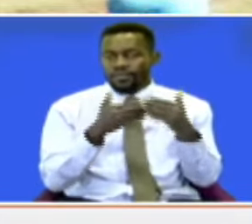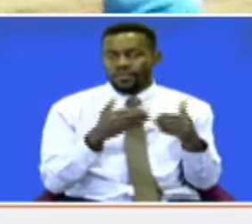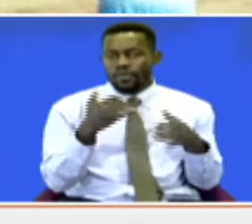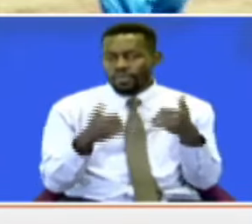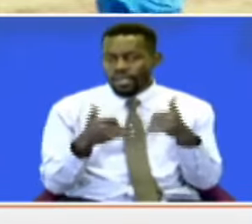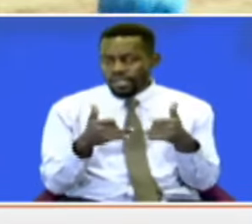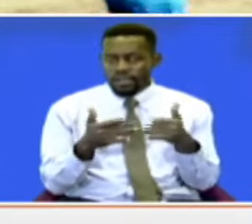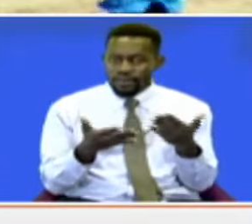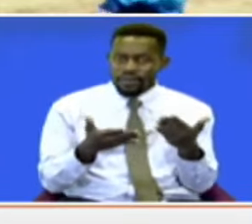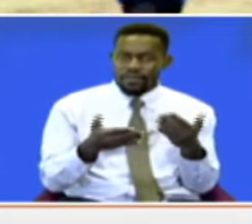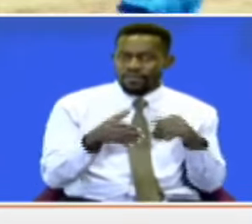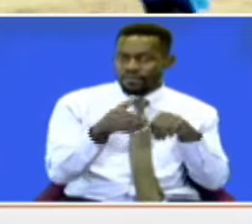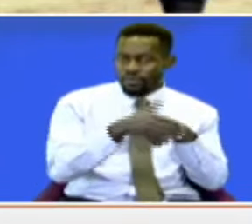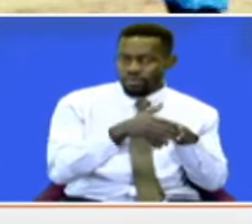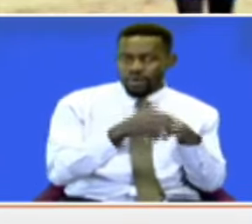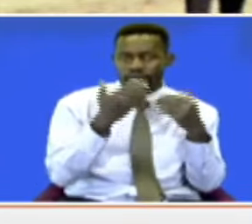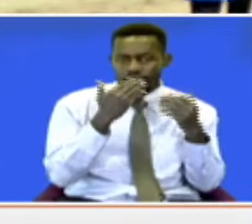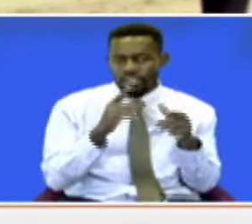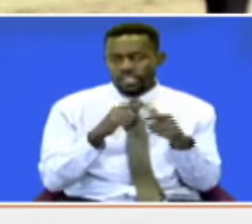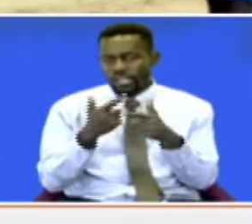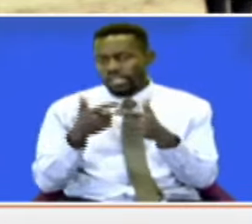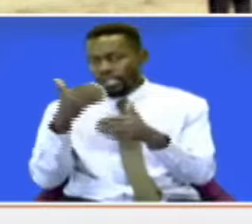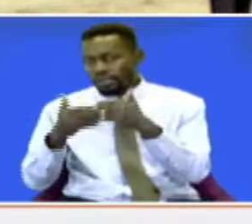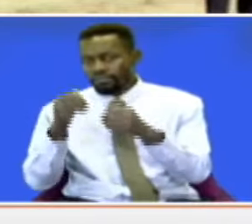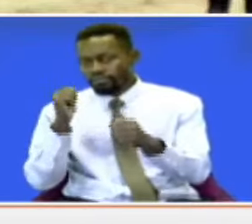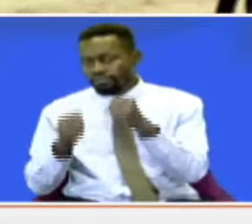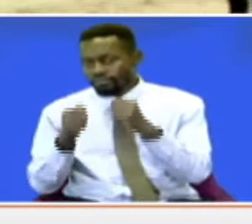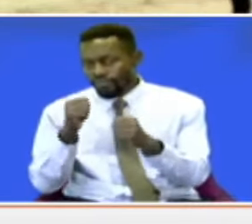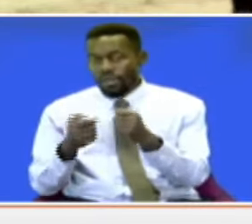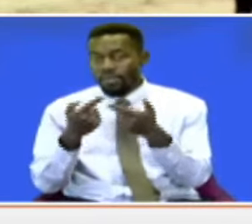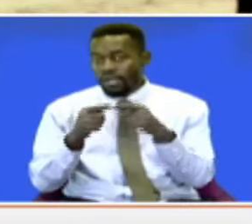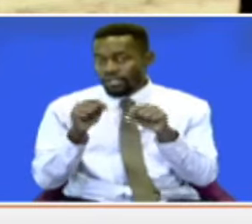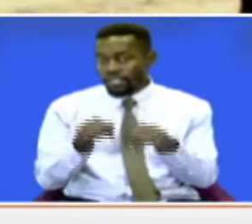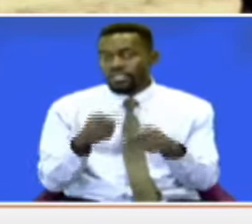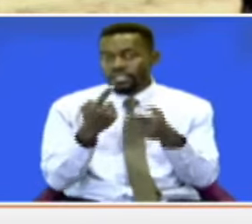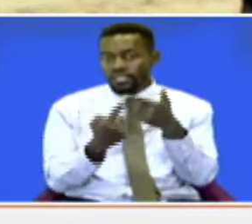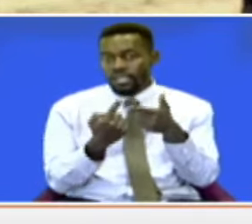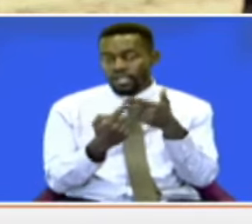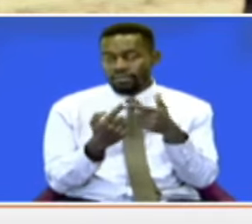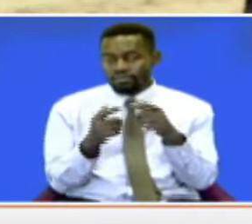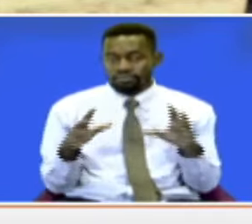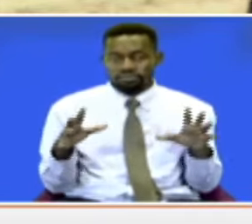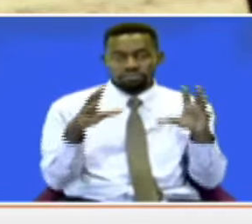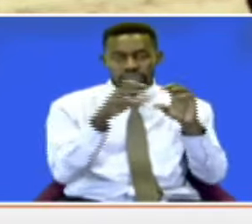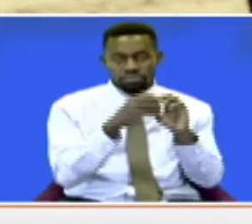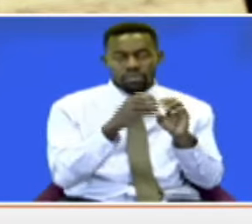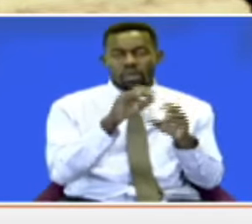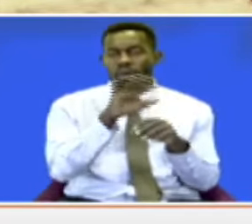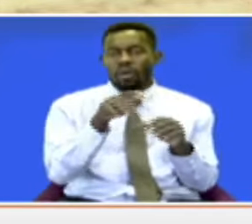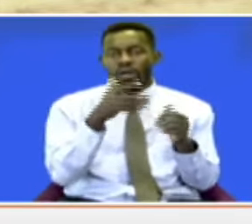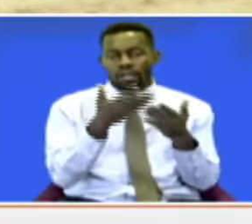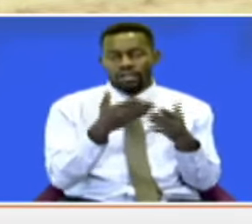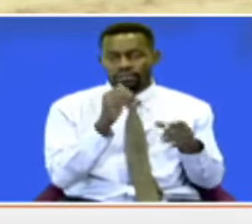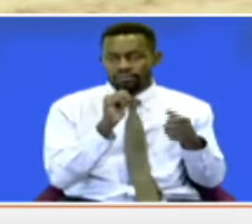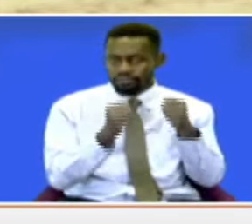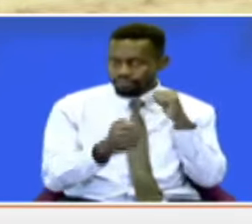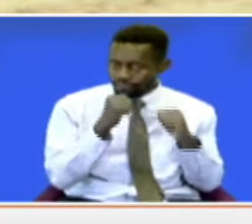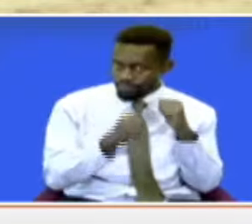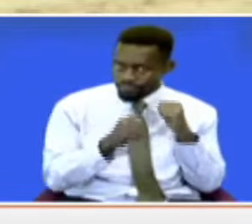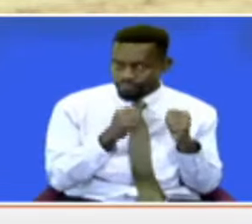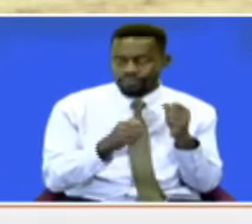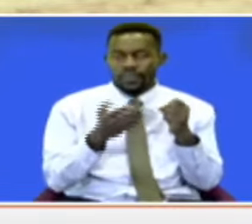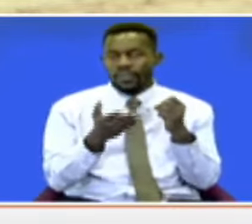games, tunamaliza, tunafanya athletics, tunamaliza. Lakini kwa mwaka huu tumeweza kuleta kuunganisha athletics na tumeweza